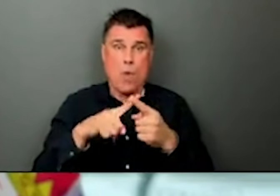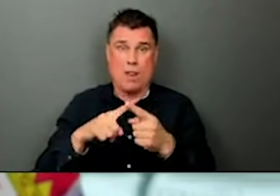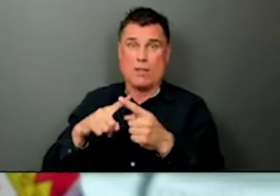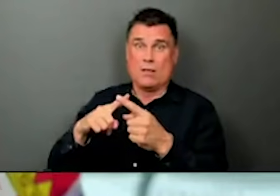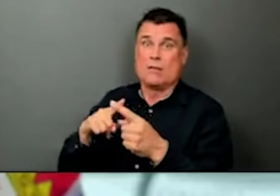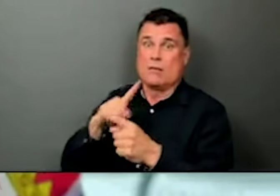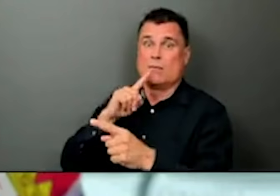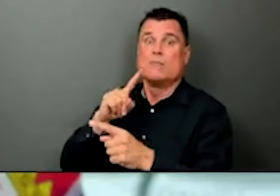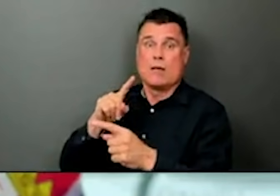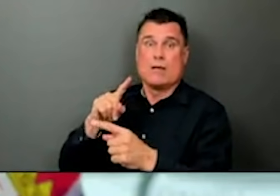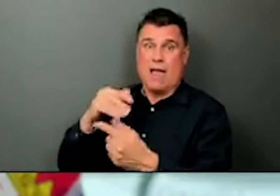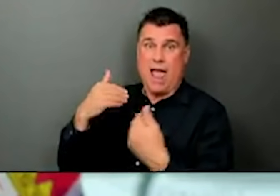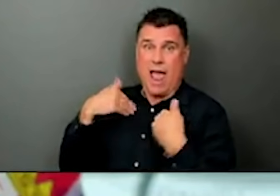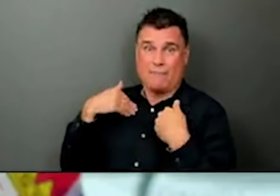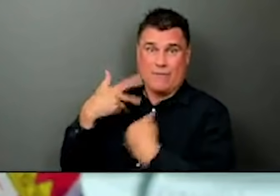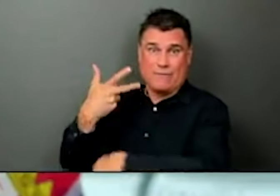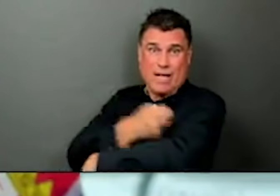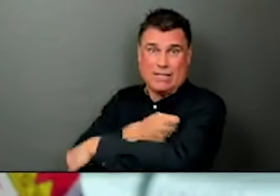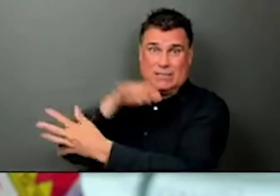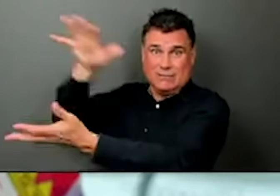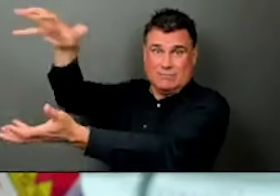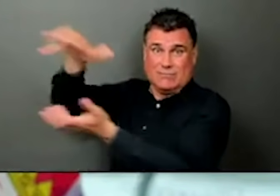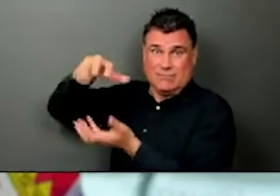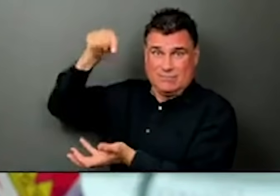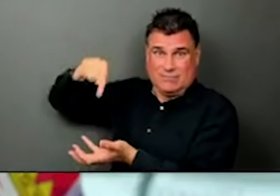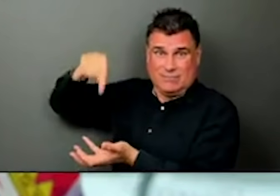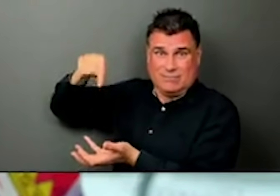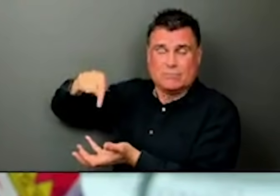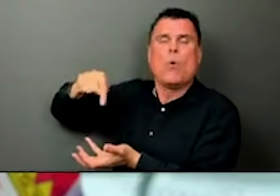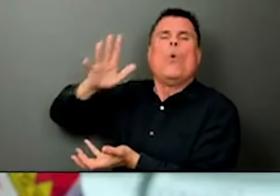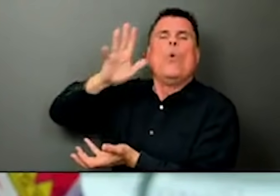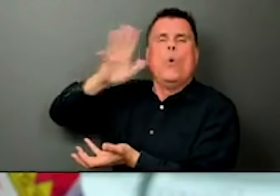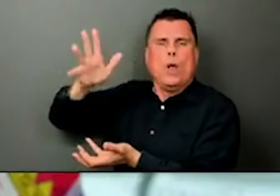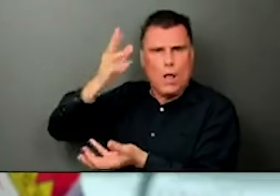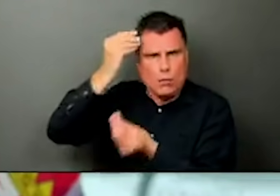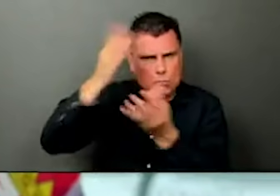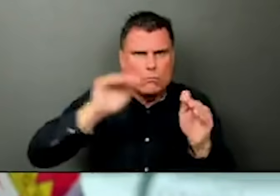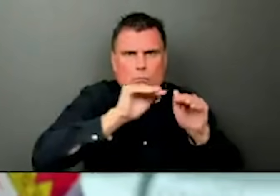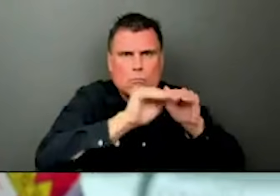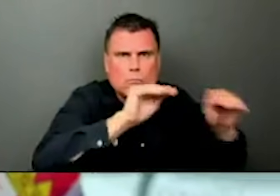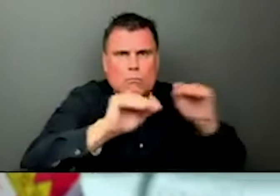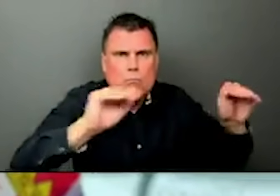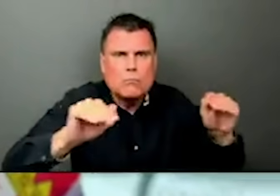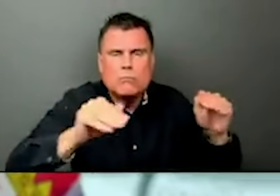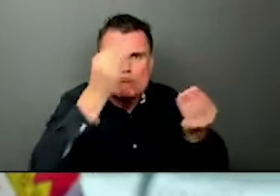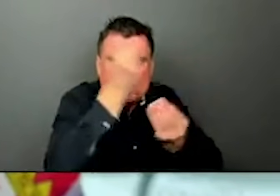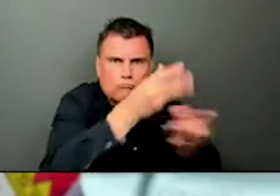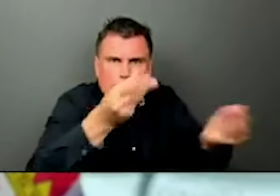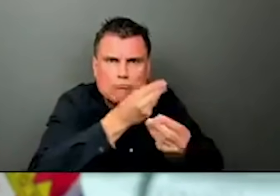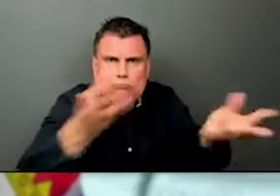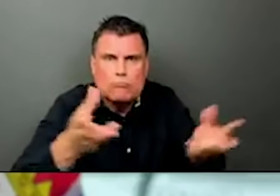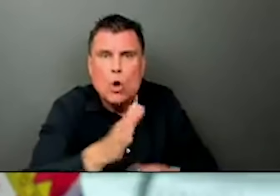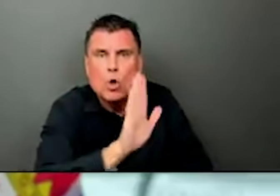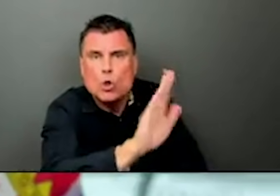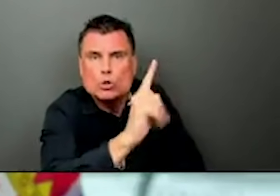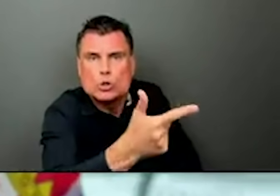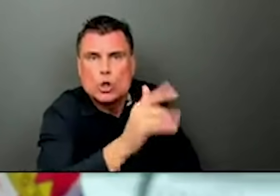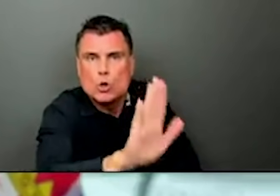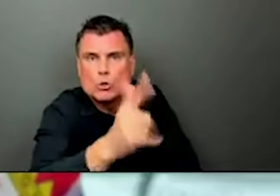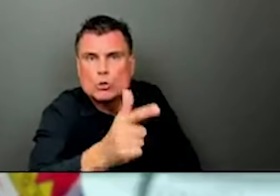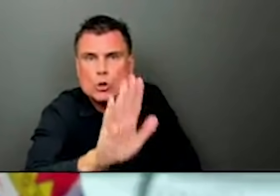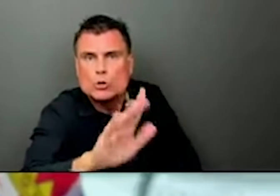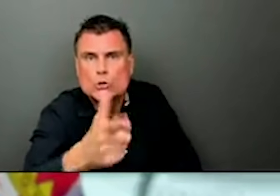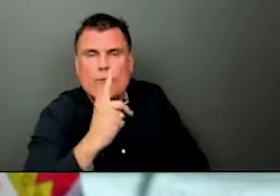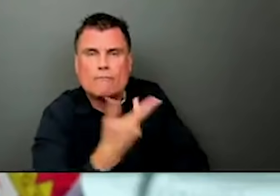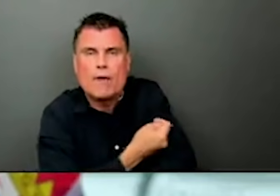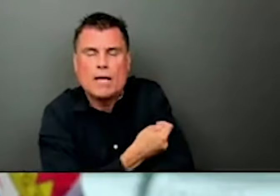And I'm actually really glad to hear that people are anxious to receive that second vaccine, and there are